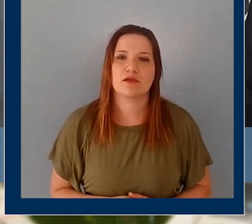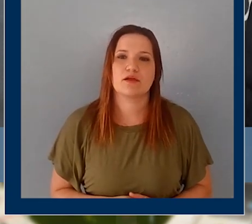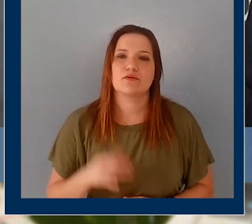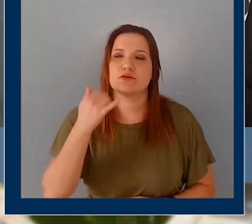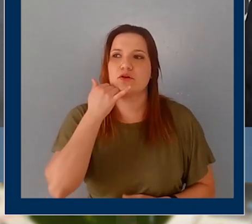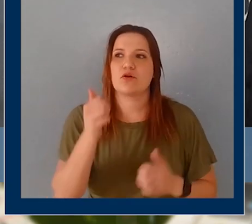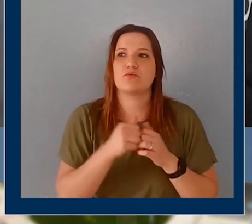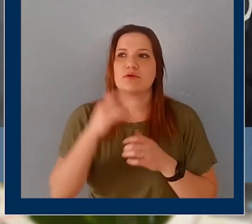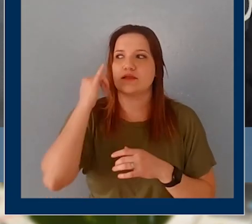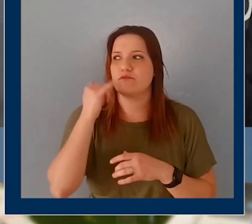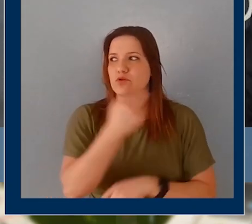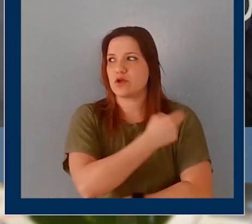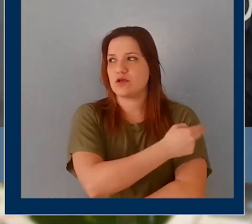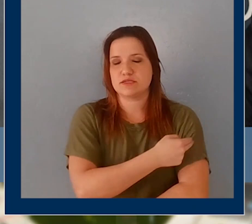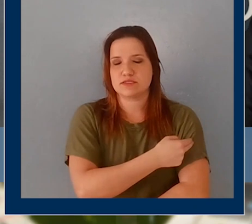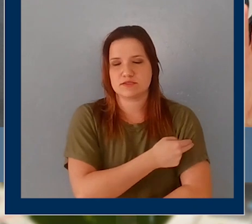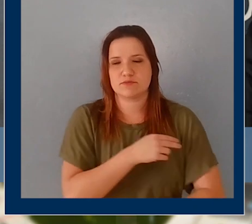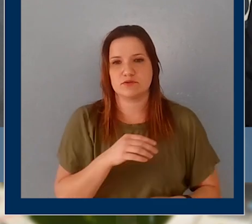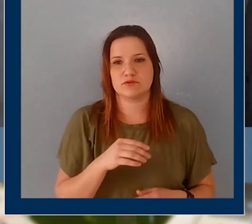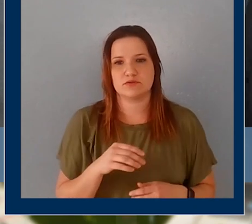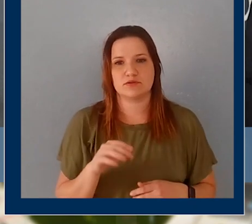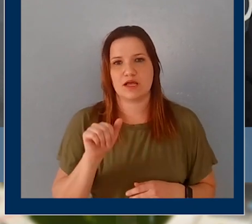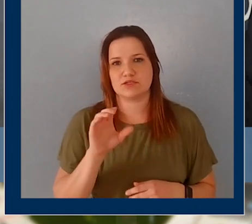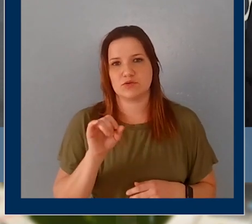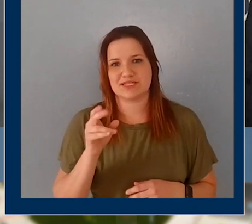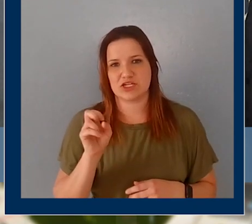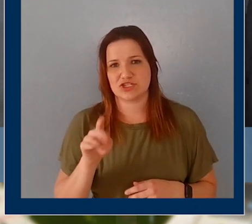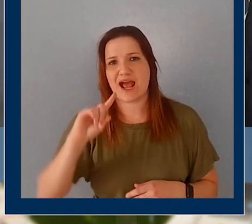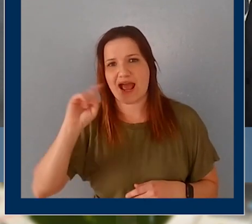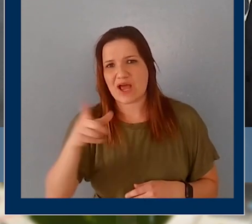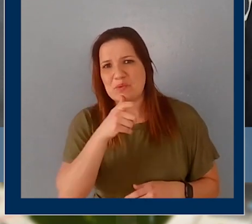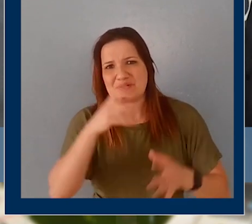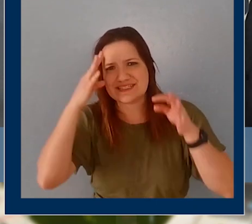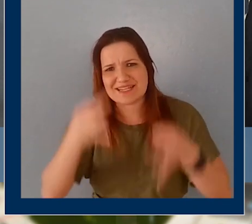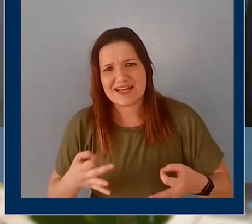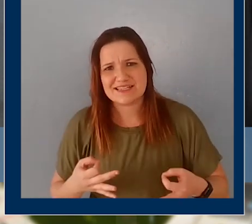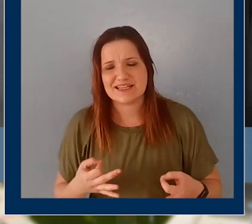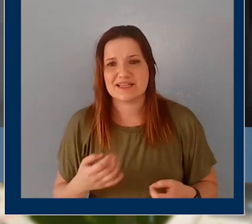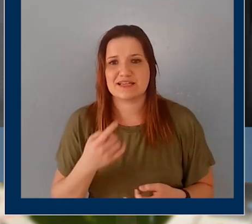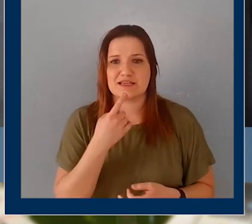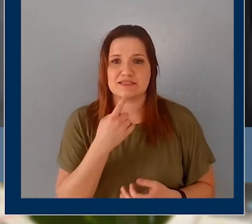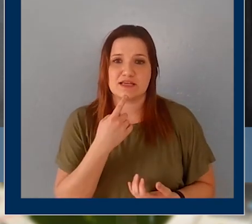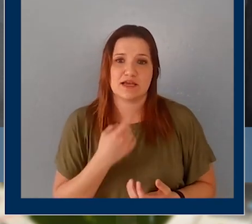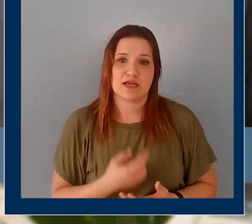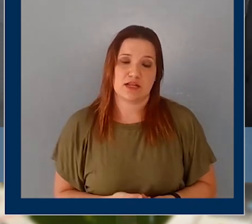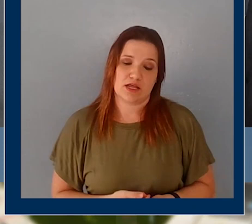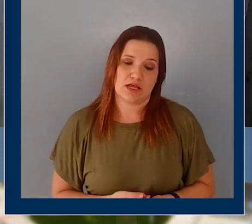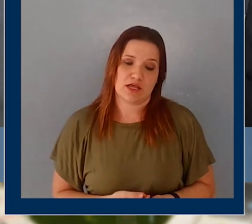crisis situation where other areas, maybe way up north in California, they're not experiencing the same thing.